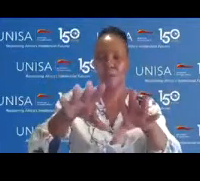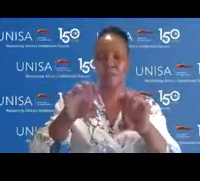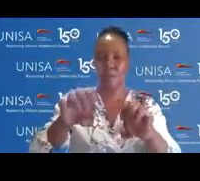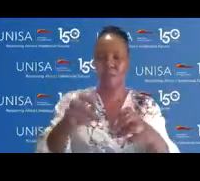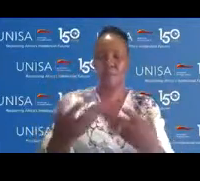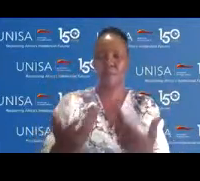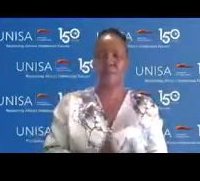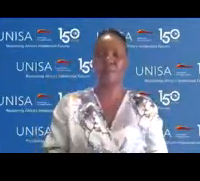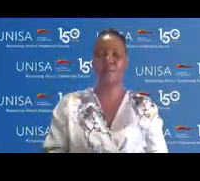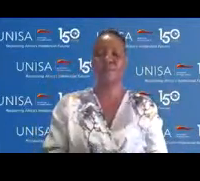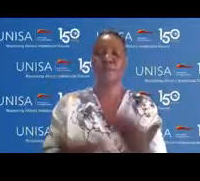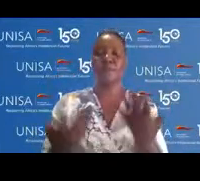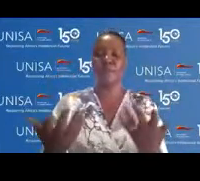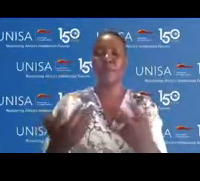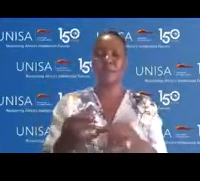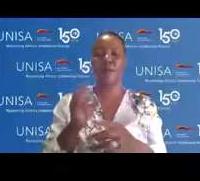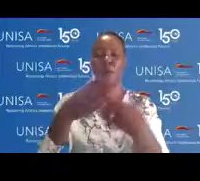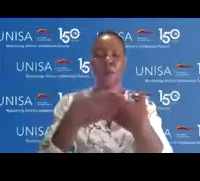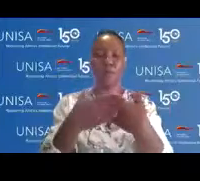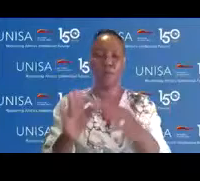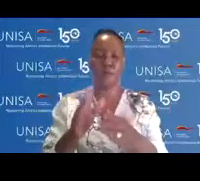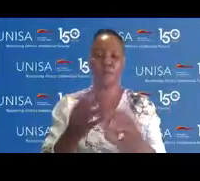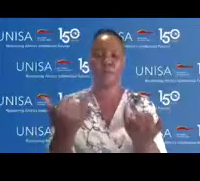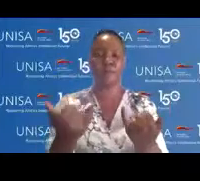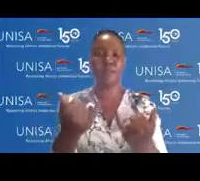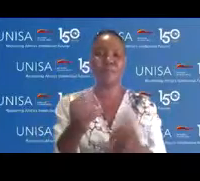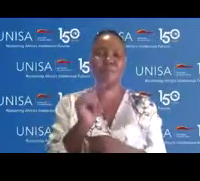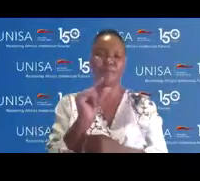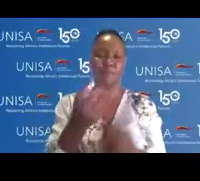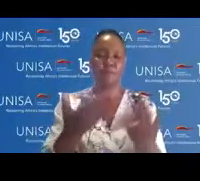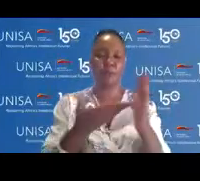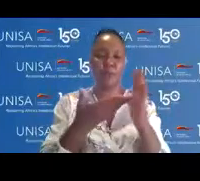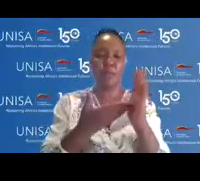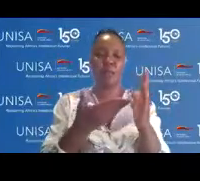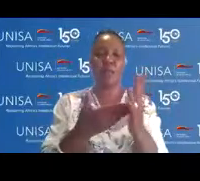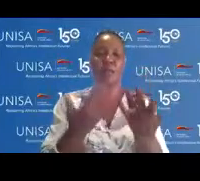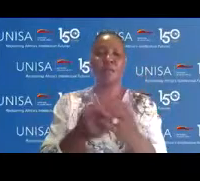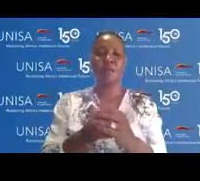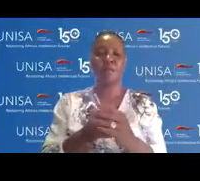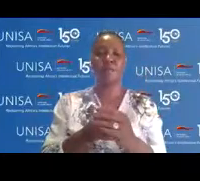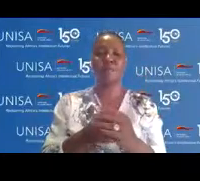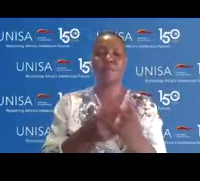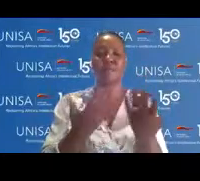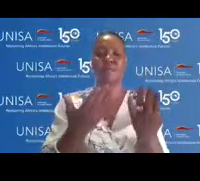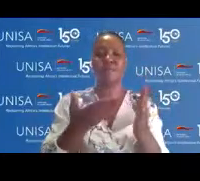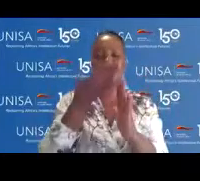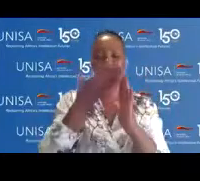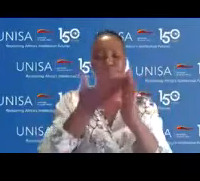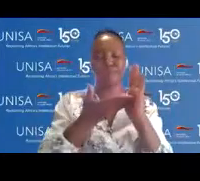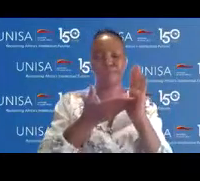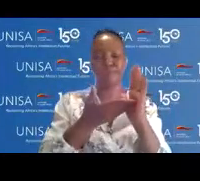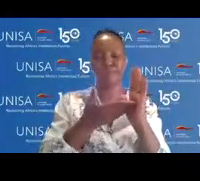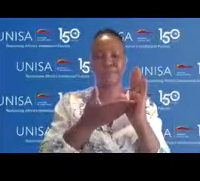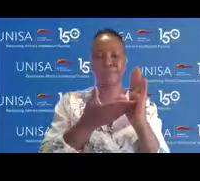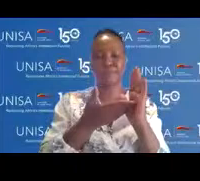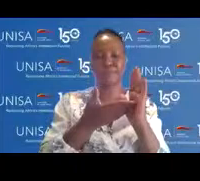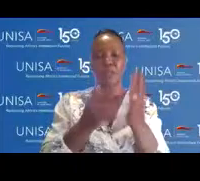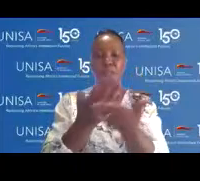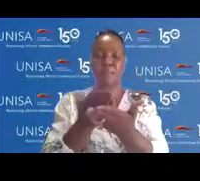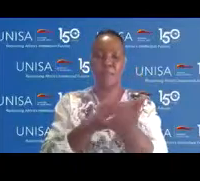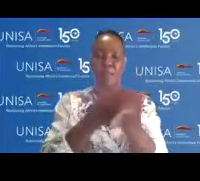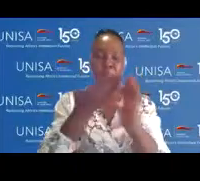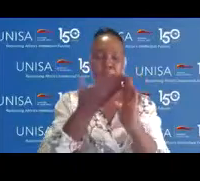just going to open it up a little bit here from the bottom one, so I don't go to a new page.